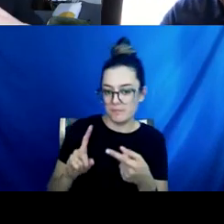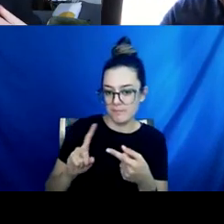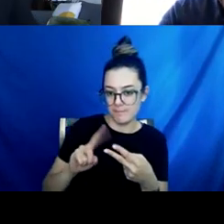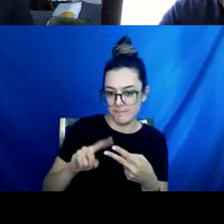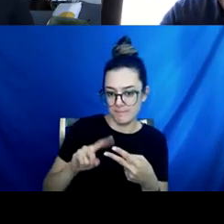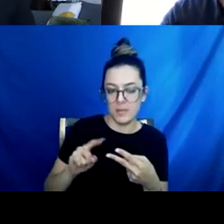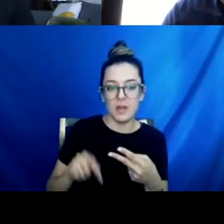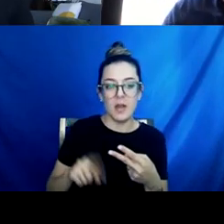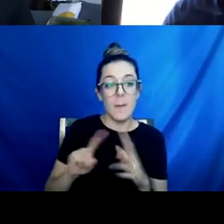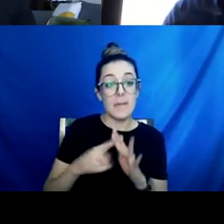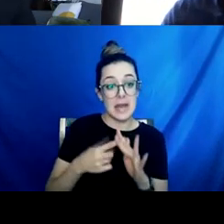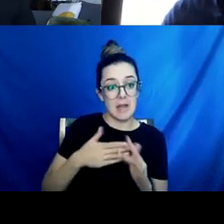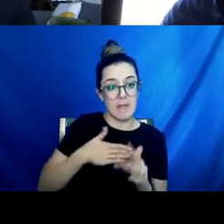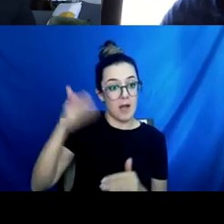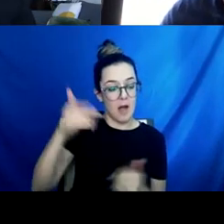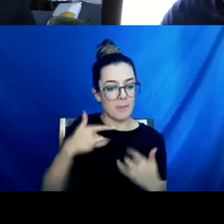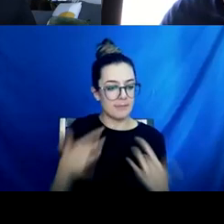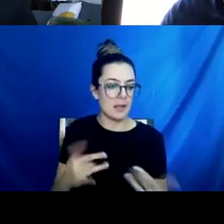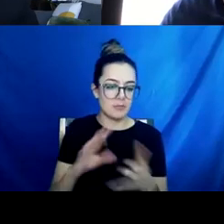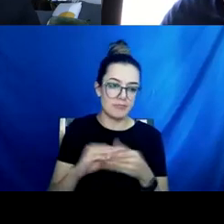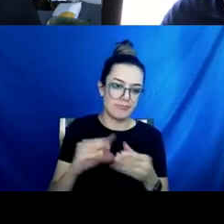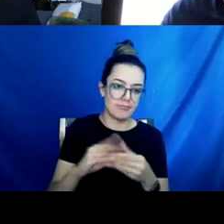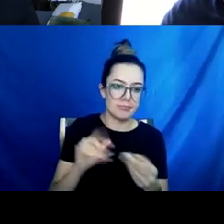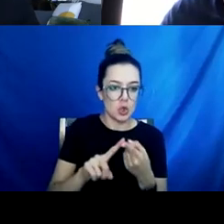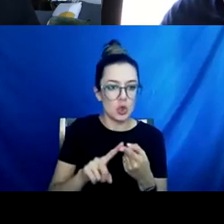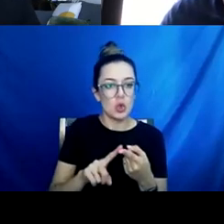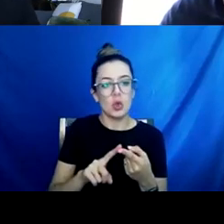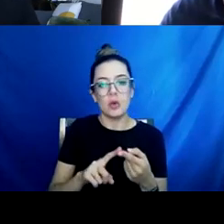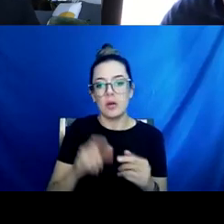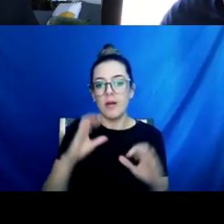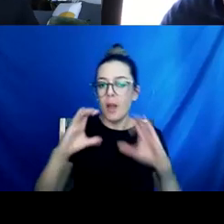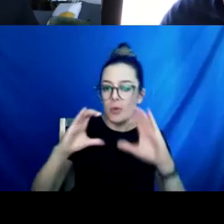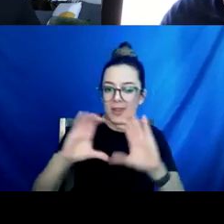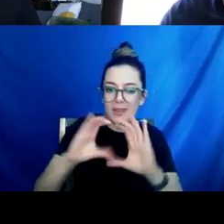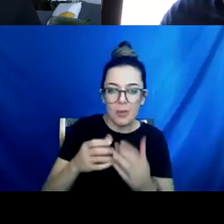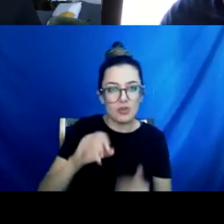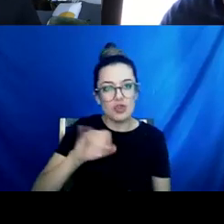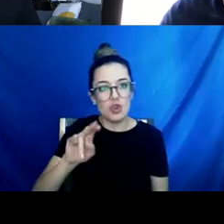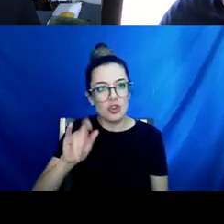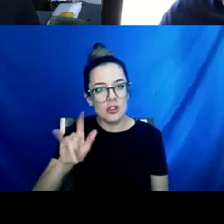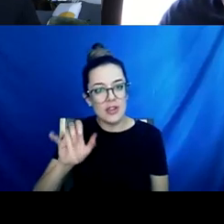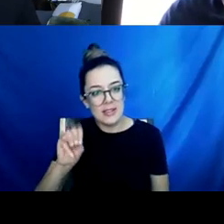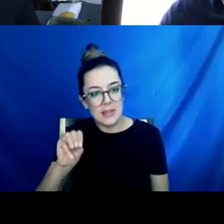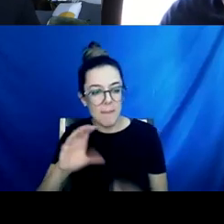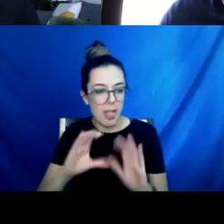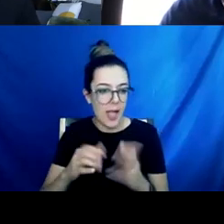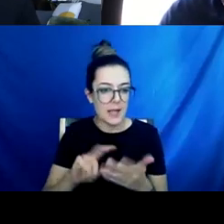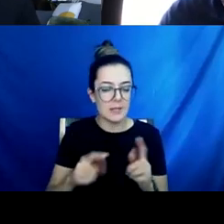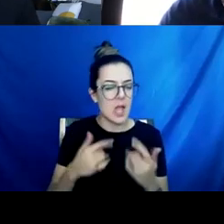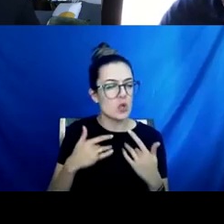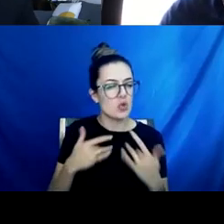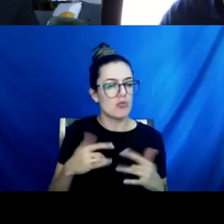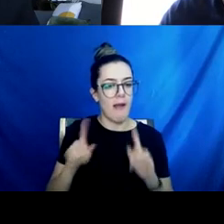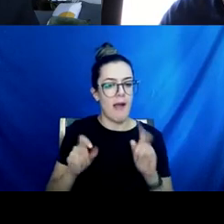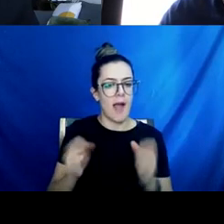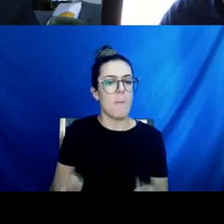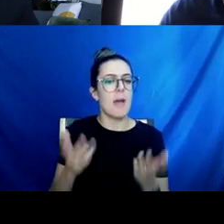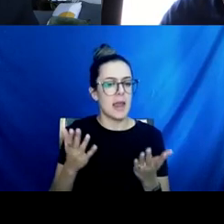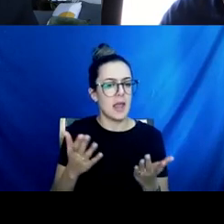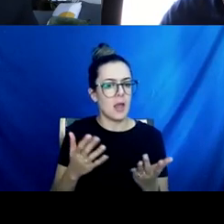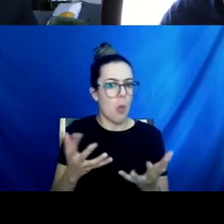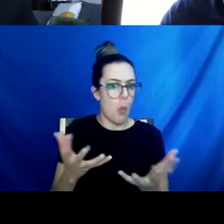think that point about Syria kind of leads really well into the next question, because we're really curious. I mean, I think part